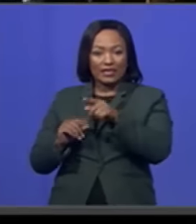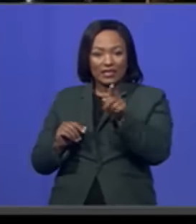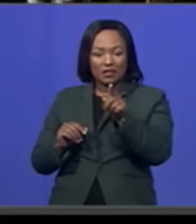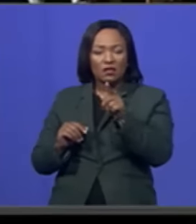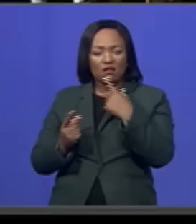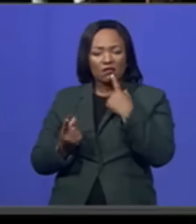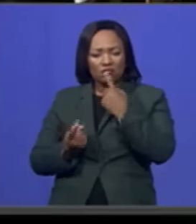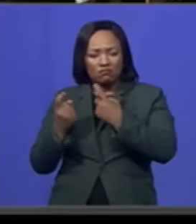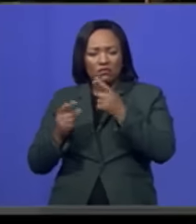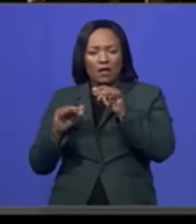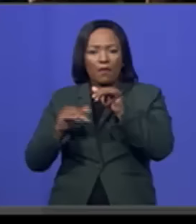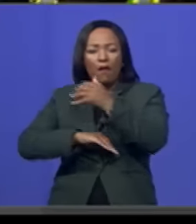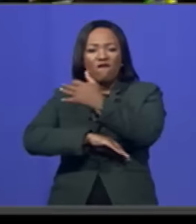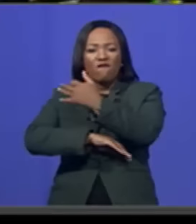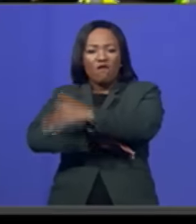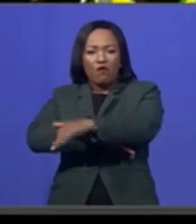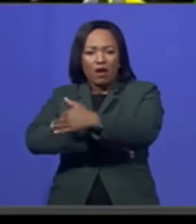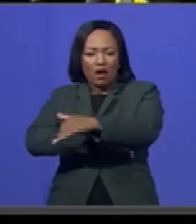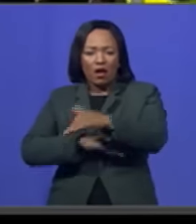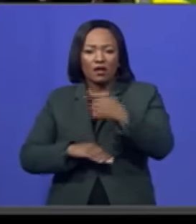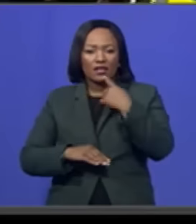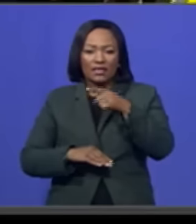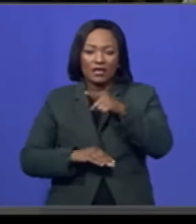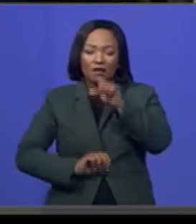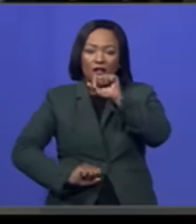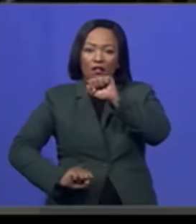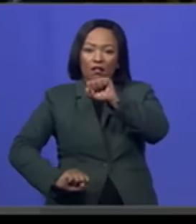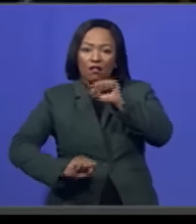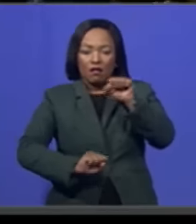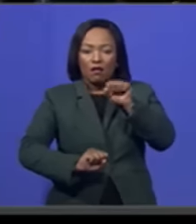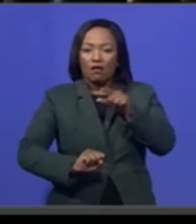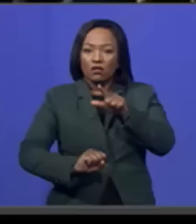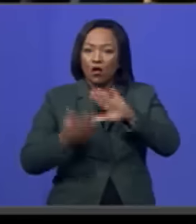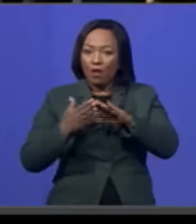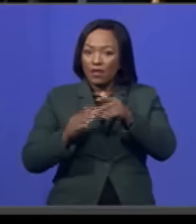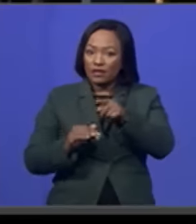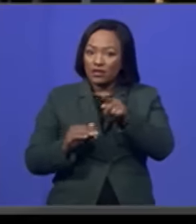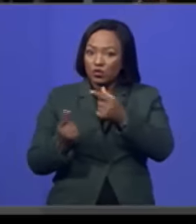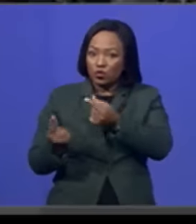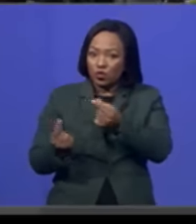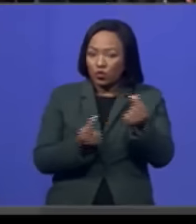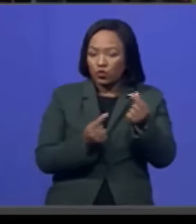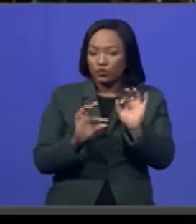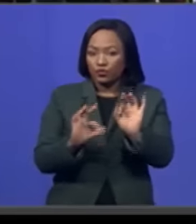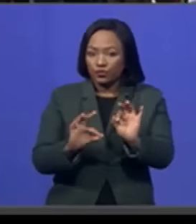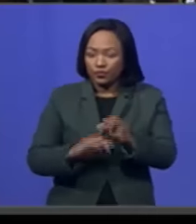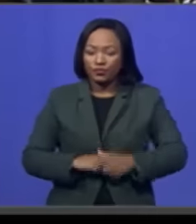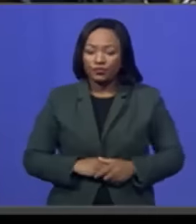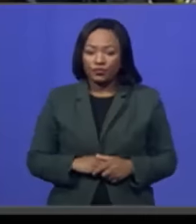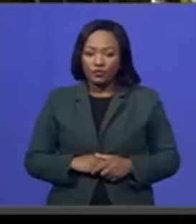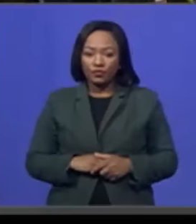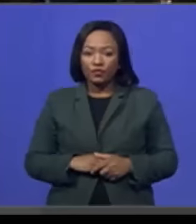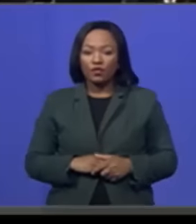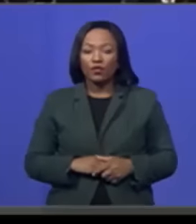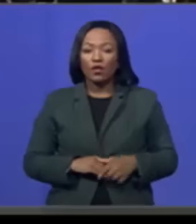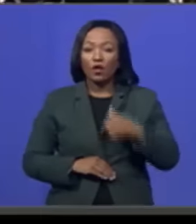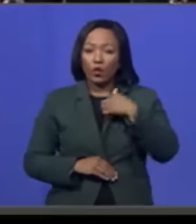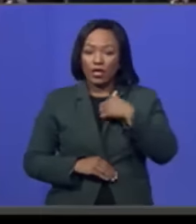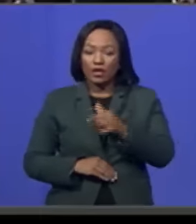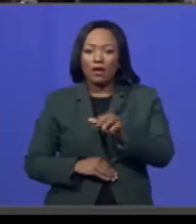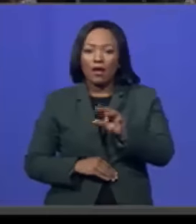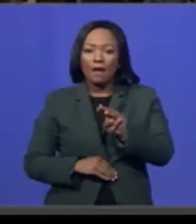ditokomane, mme le bona ba bolela ha mehwanto ya bona e tla dumella baahi ho phetha mabaka a bohlokwa. We have a memorandum that we're going to deliver